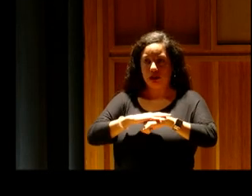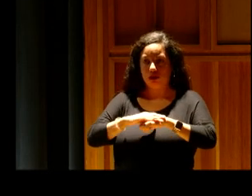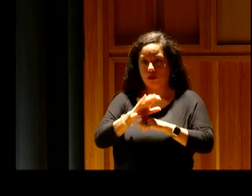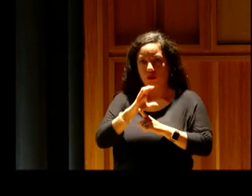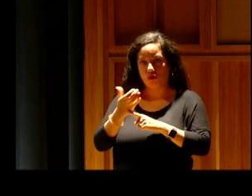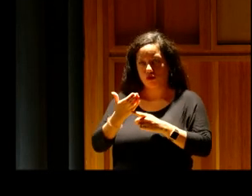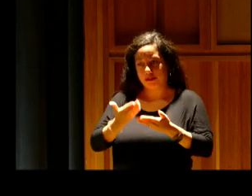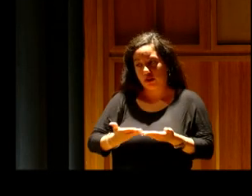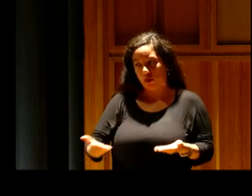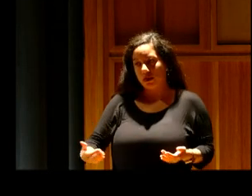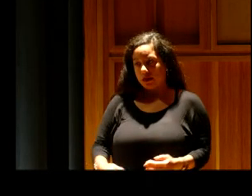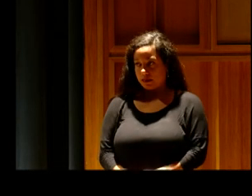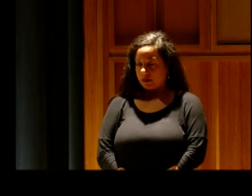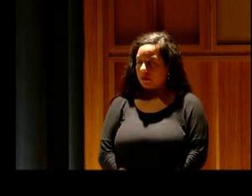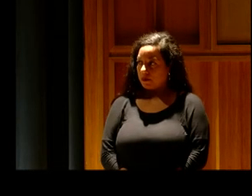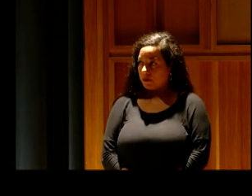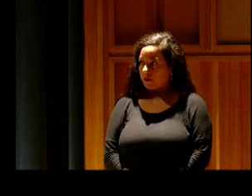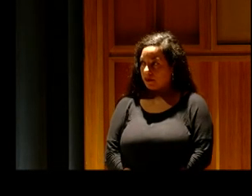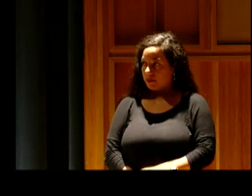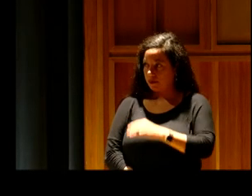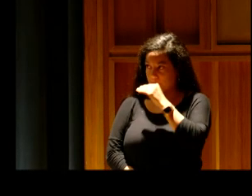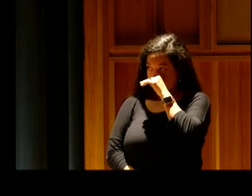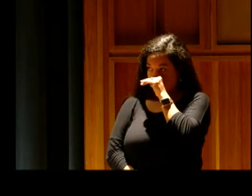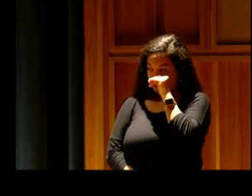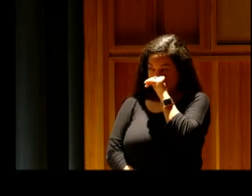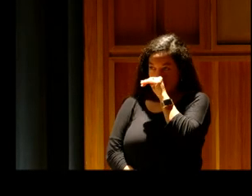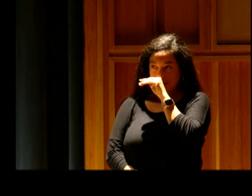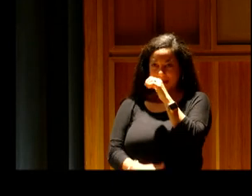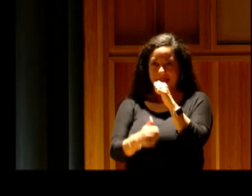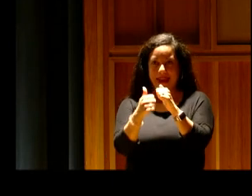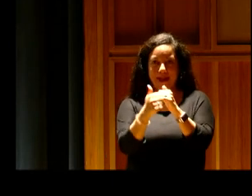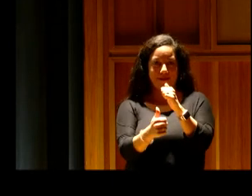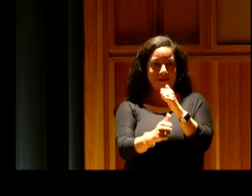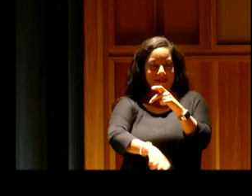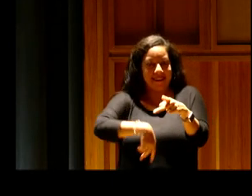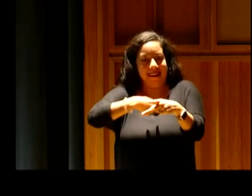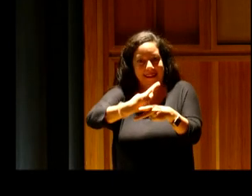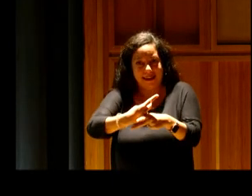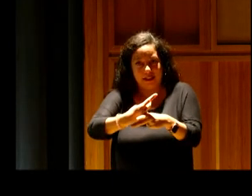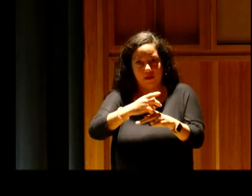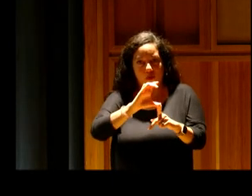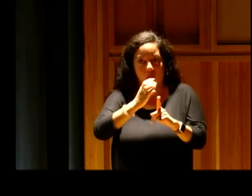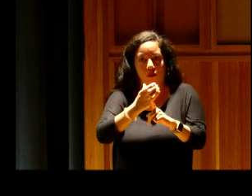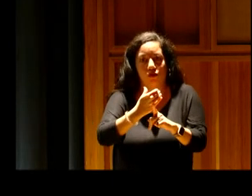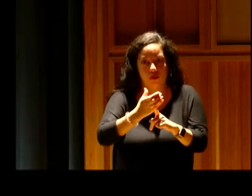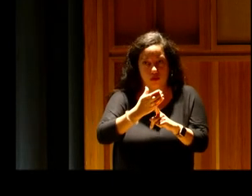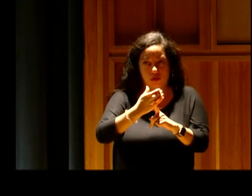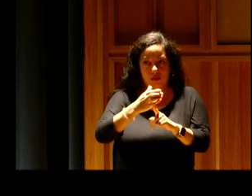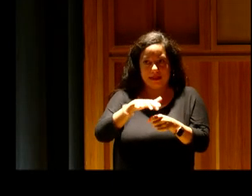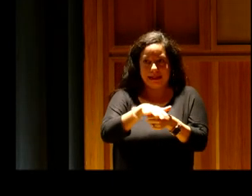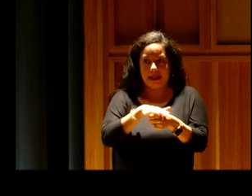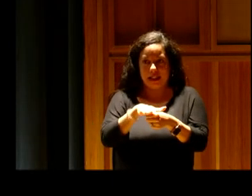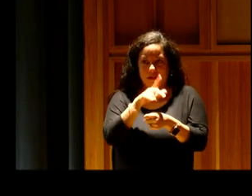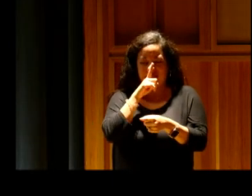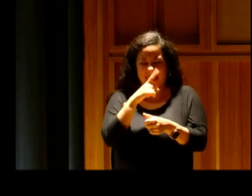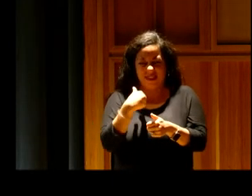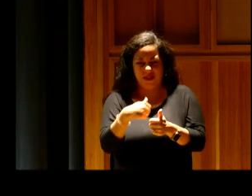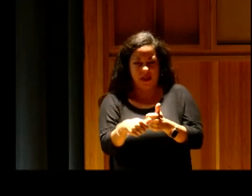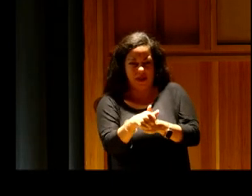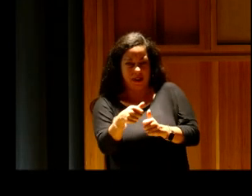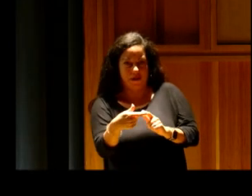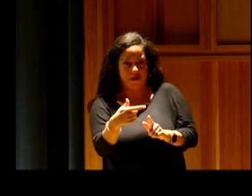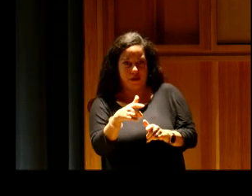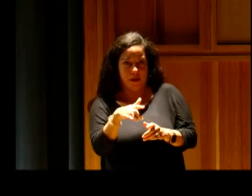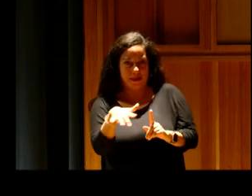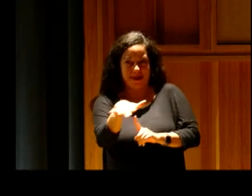resources. In fact, every imaginable type of cultural site is under threat from